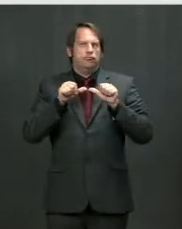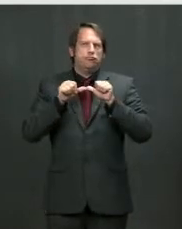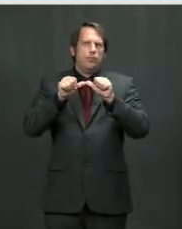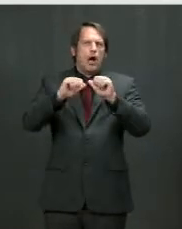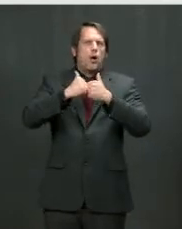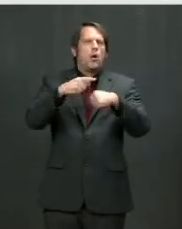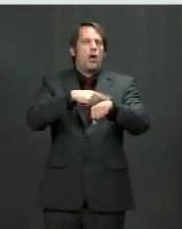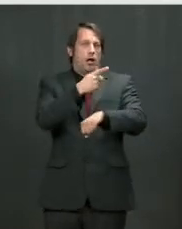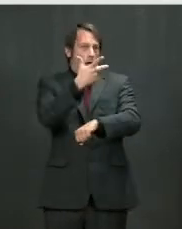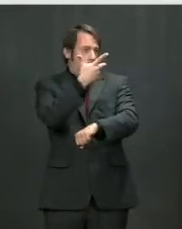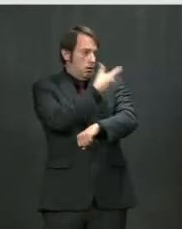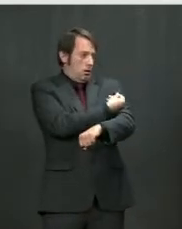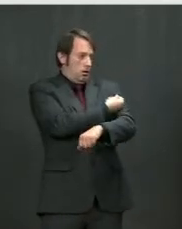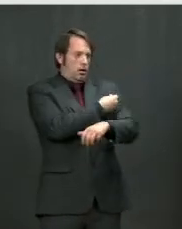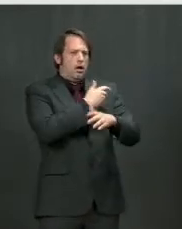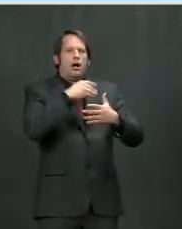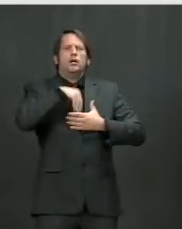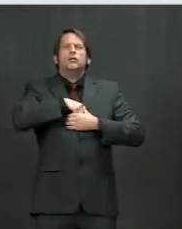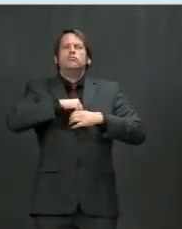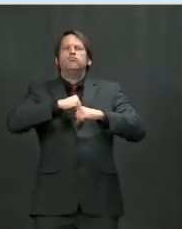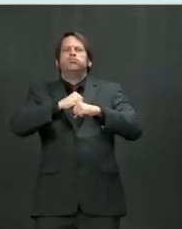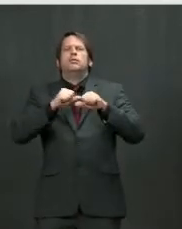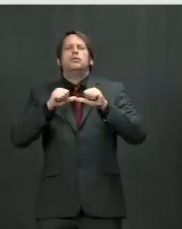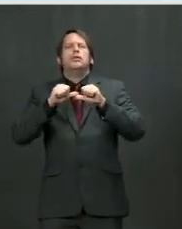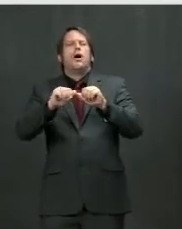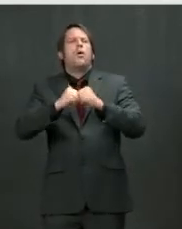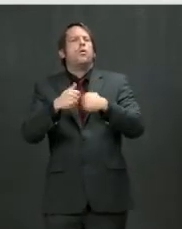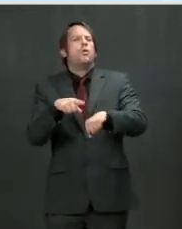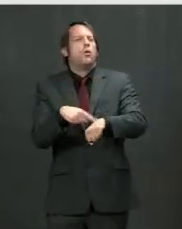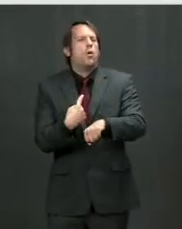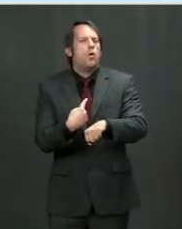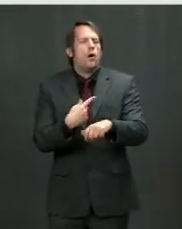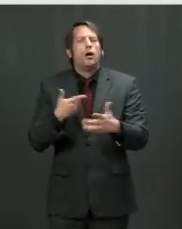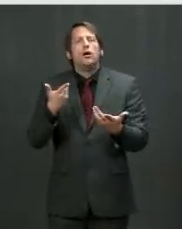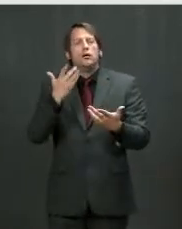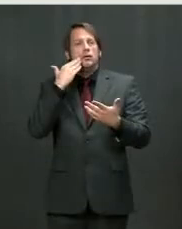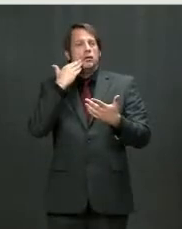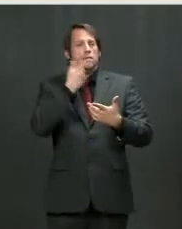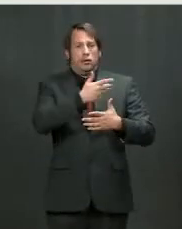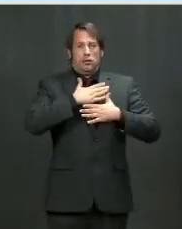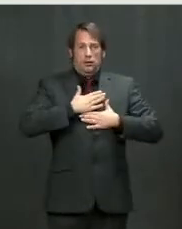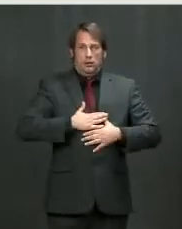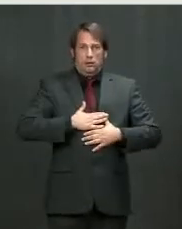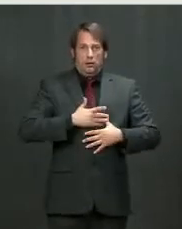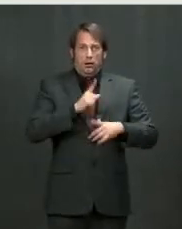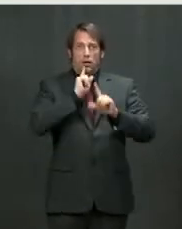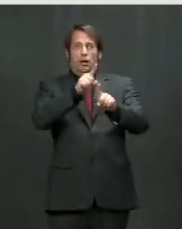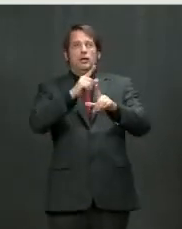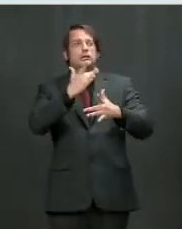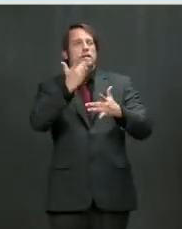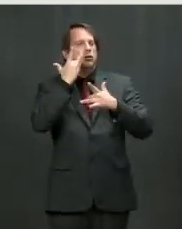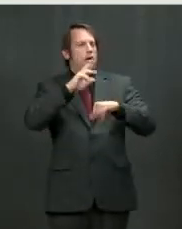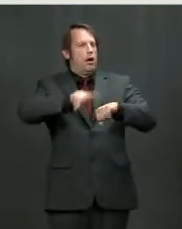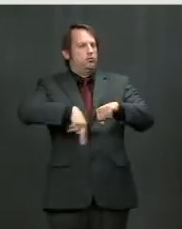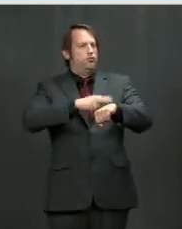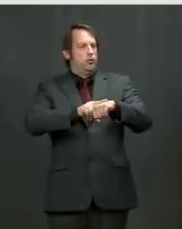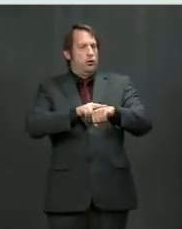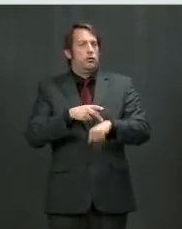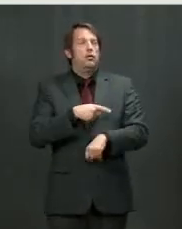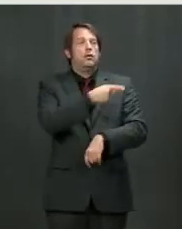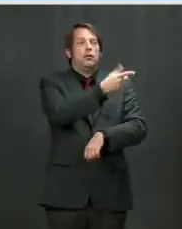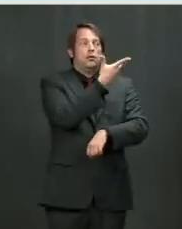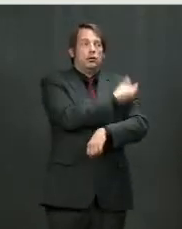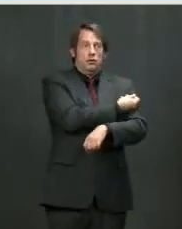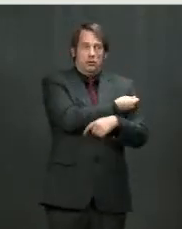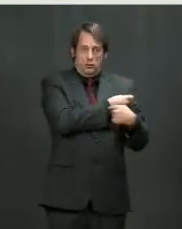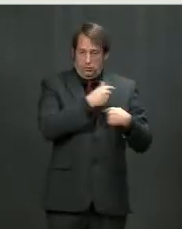duration of immunity to natural infection and the duration following vaccination. Next slide. With regard